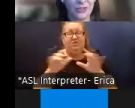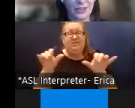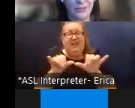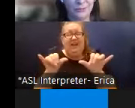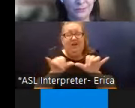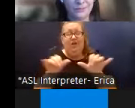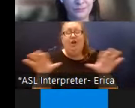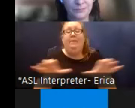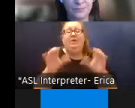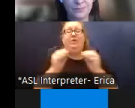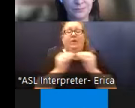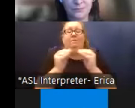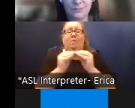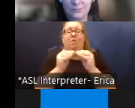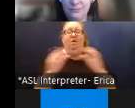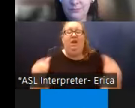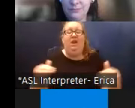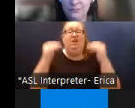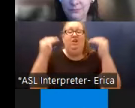at a larger scale.